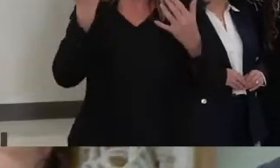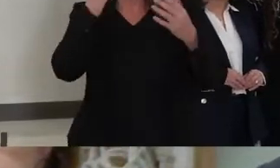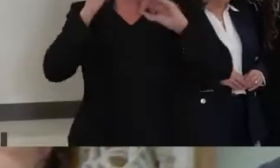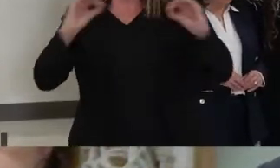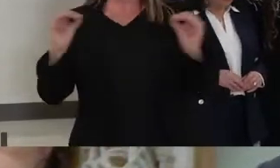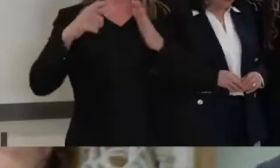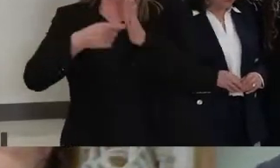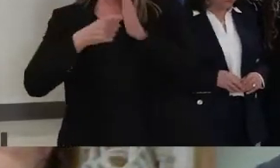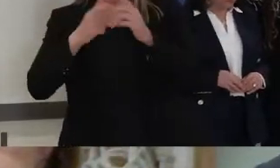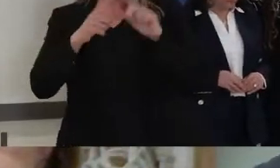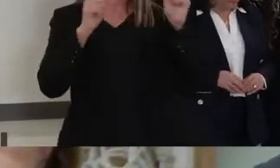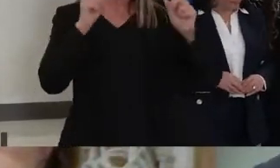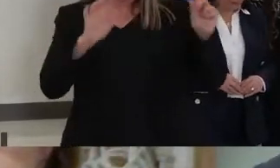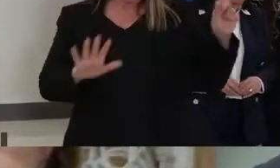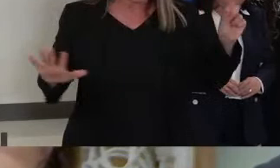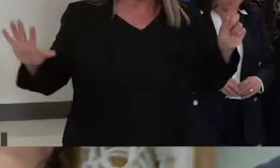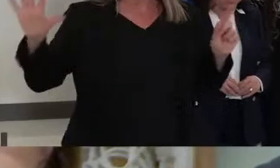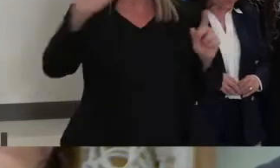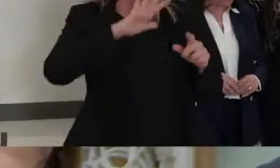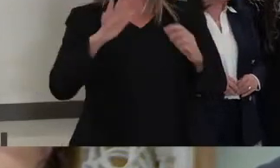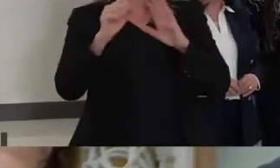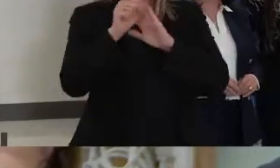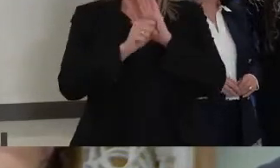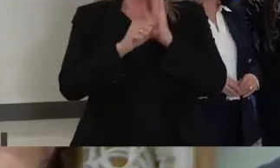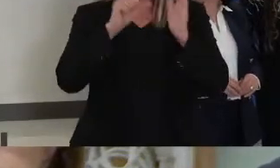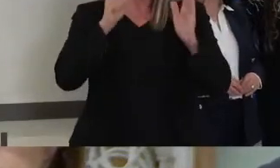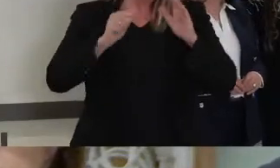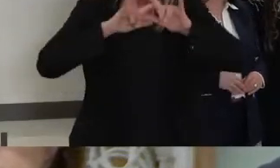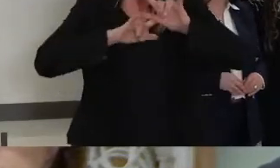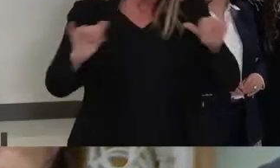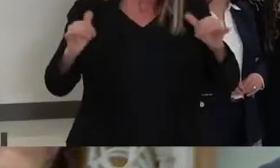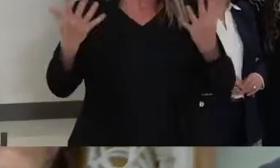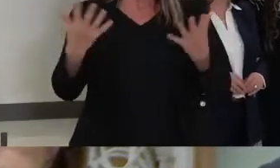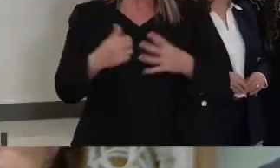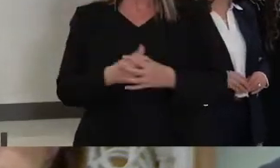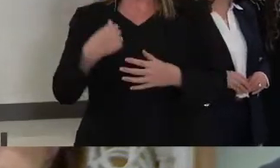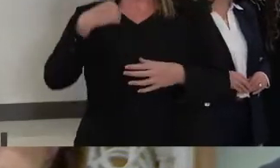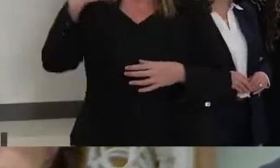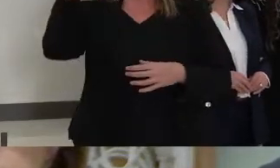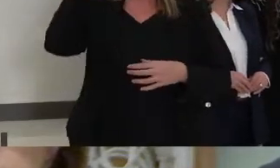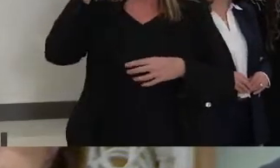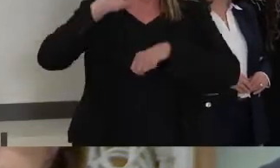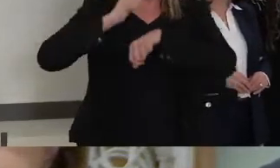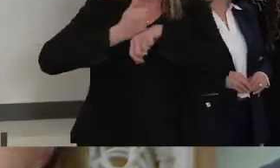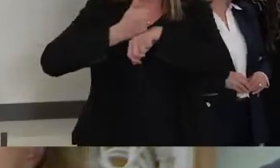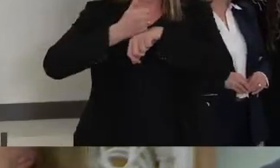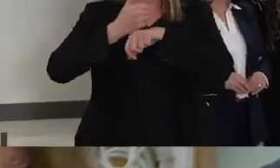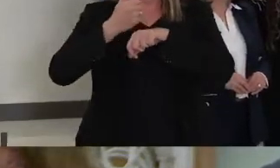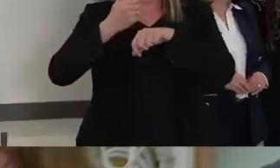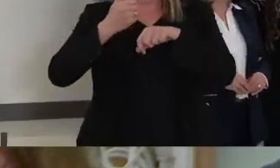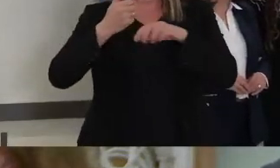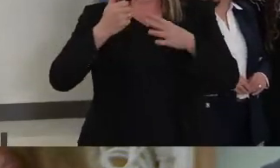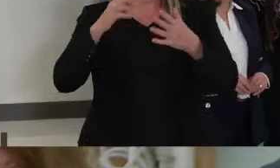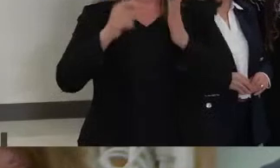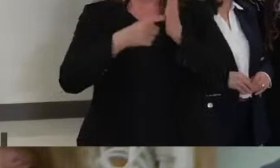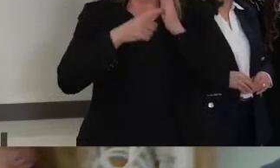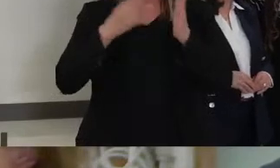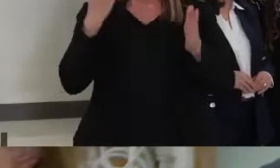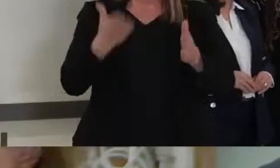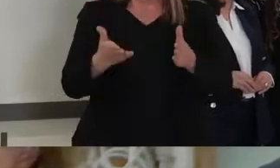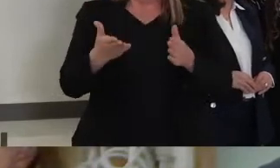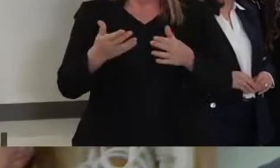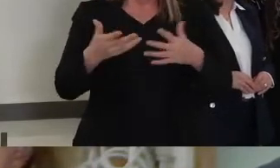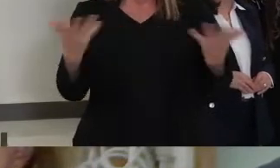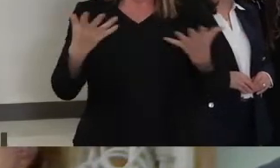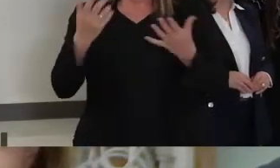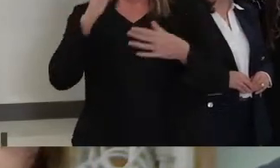across the entirety of the state and not across the entirety of all time. And so I think putting in place the requirements that are there are what are going